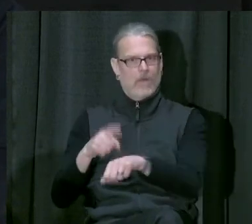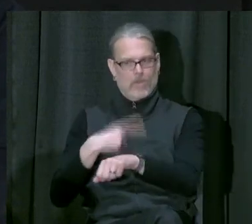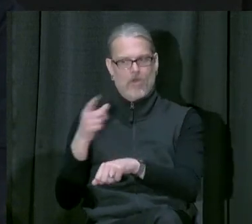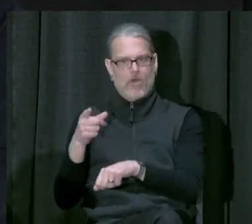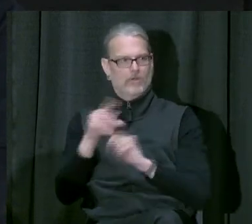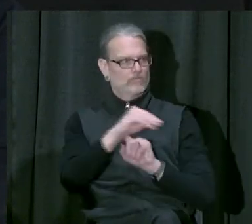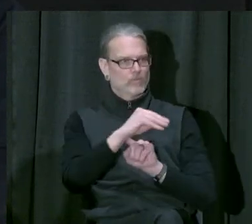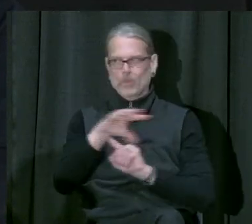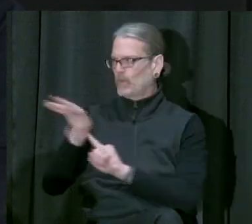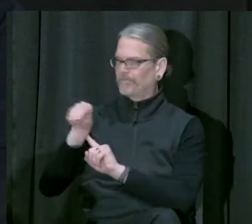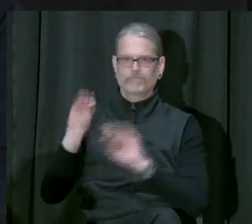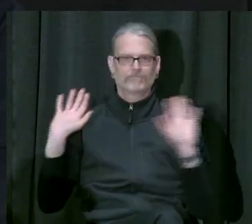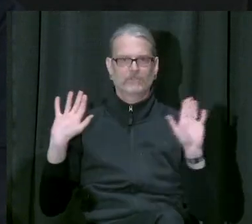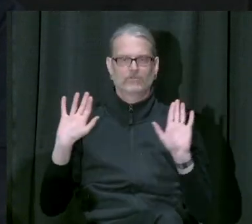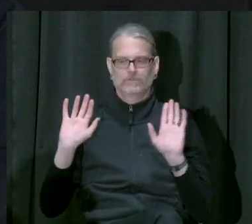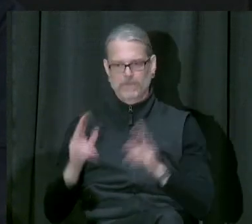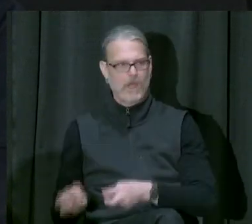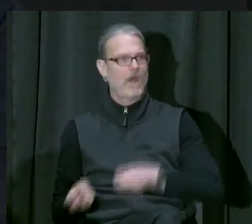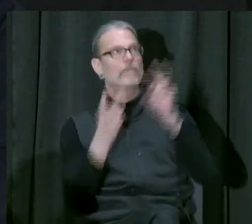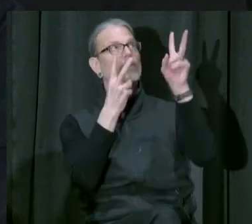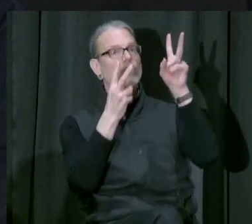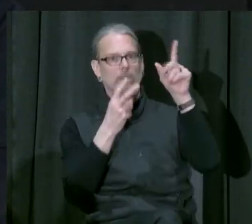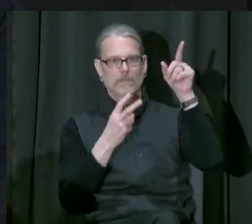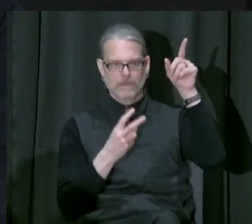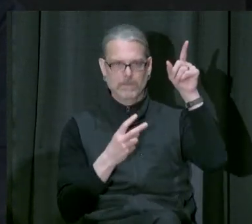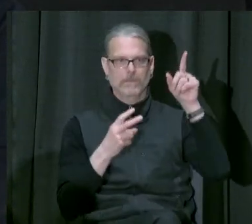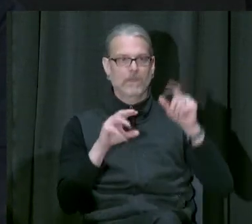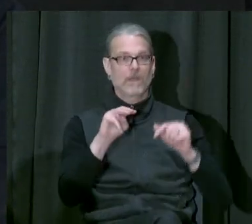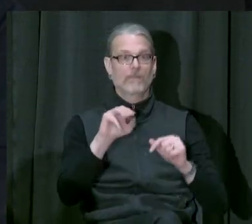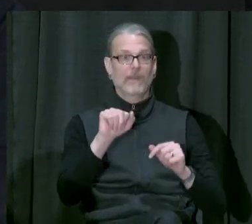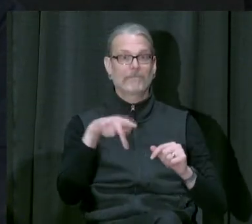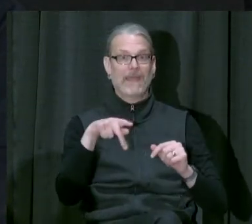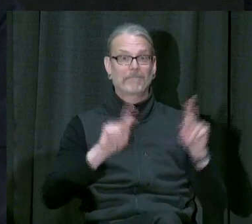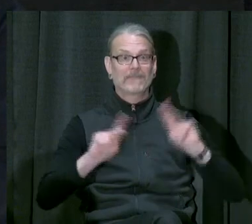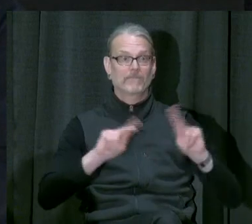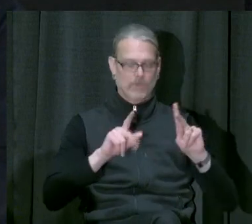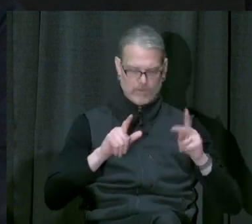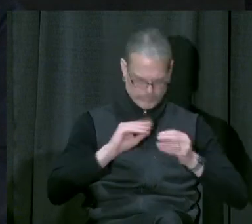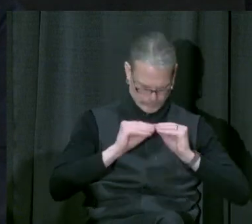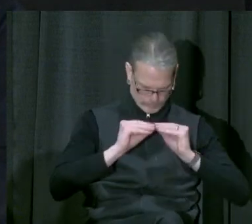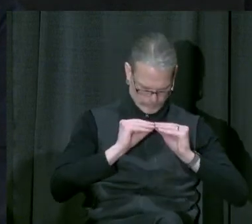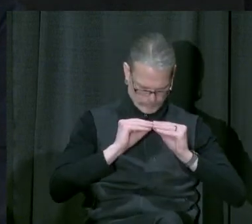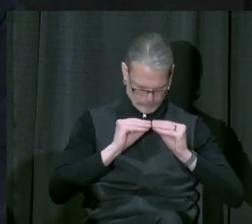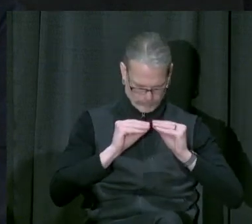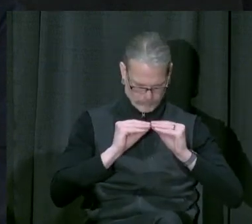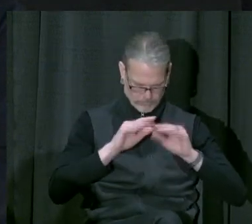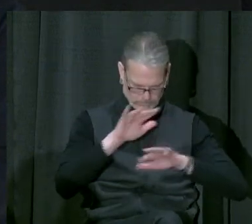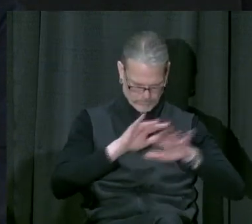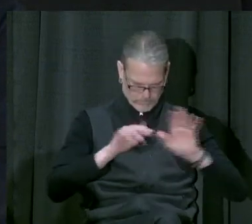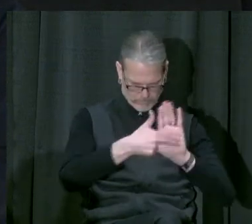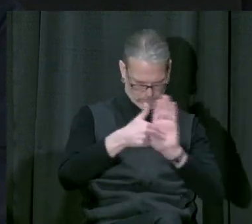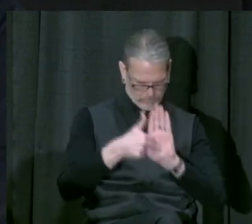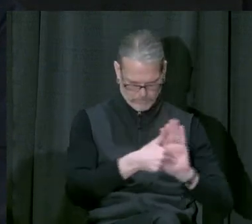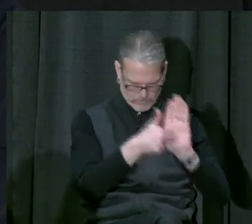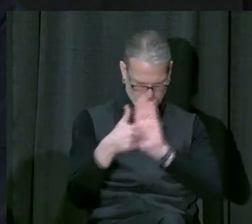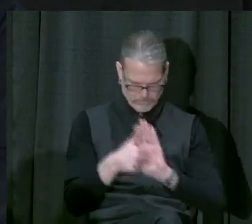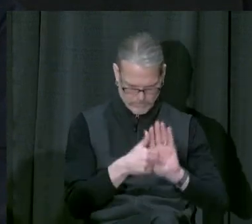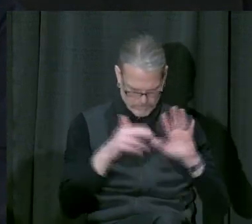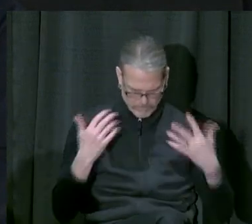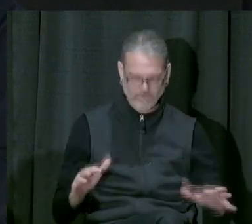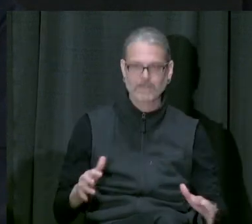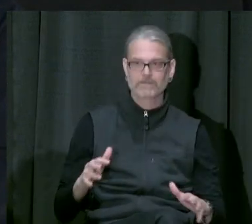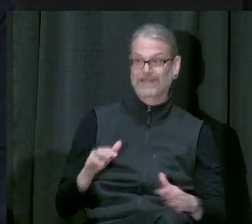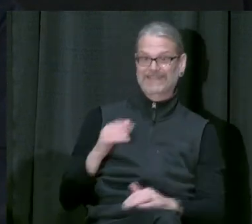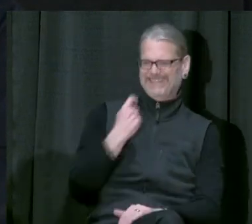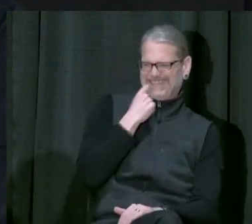uploaded, processed, tweaked by our mappers. And in this case, we scanned the hotel on Monday